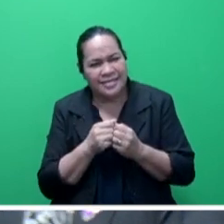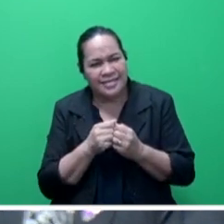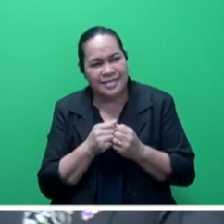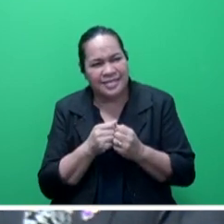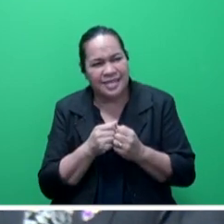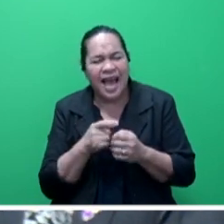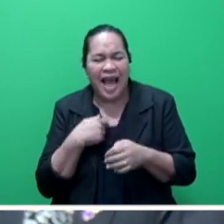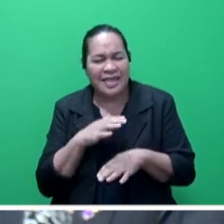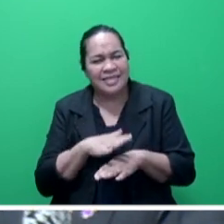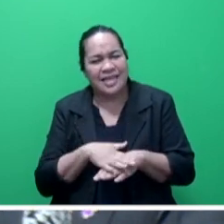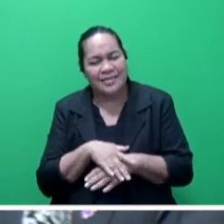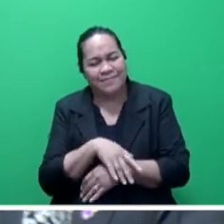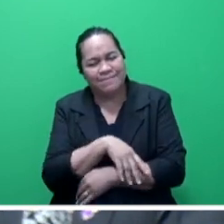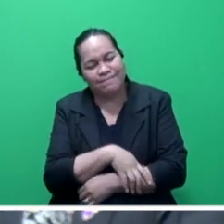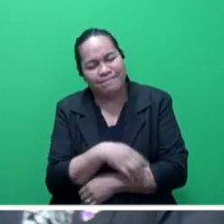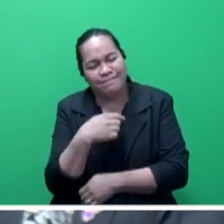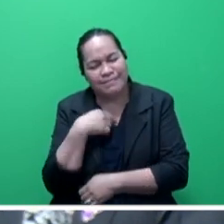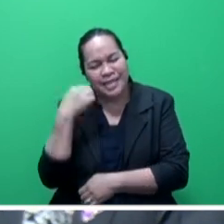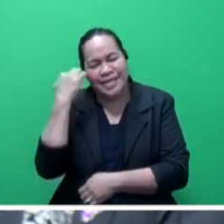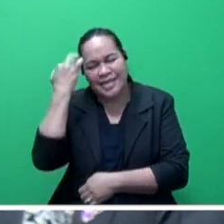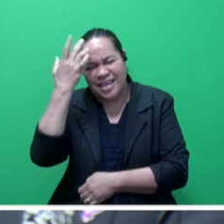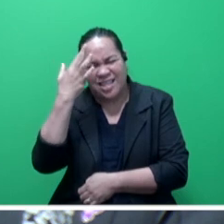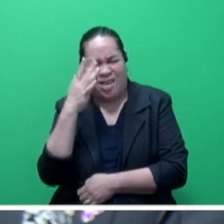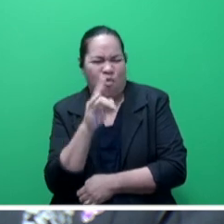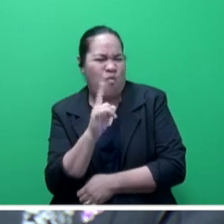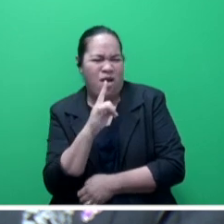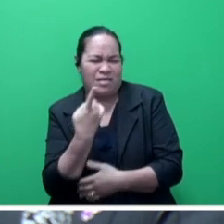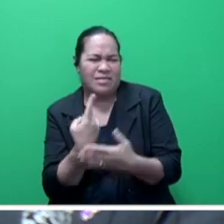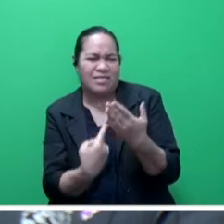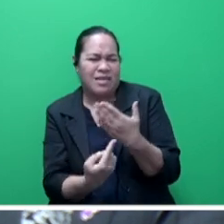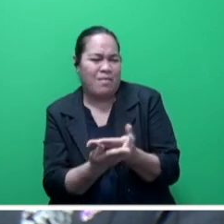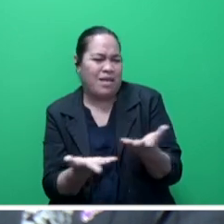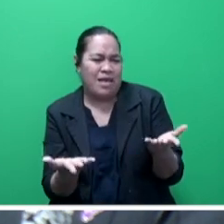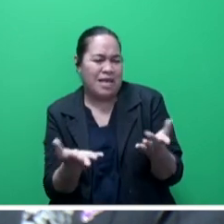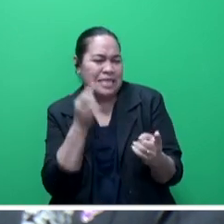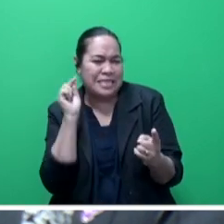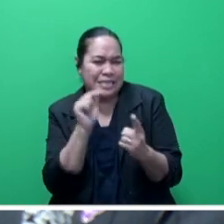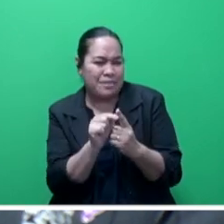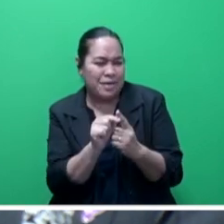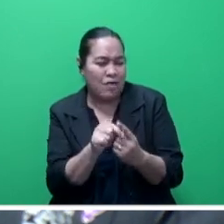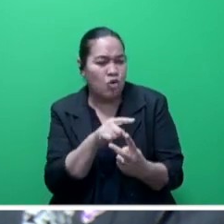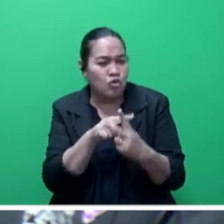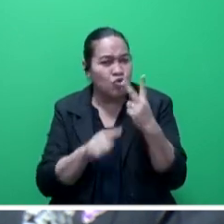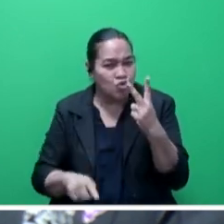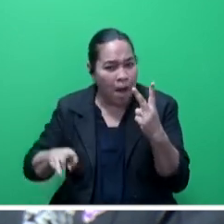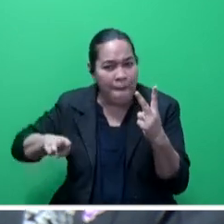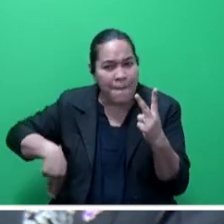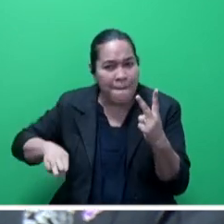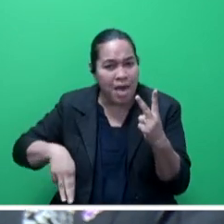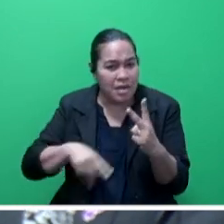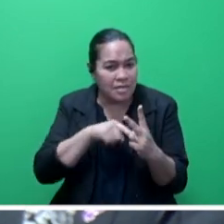I sat here and I started thinking, I thought, what's going on? Specifically, from two members on the other side of the